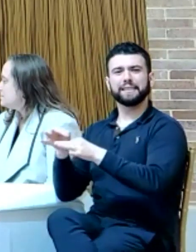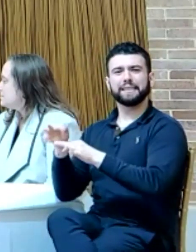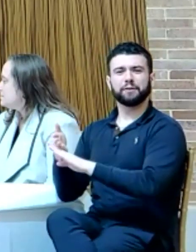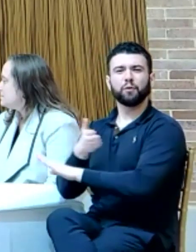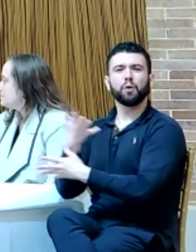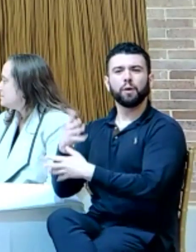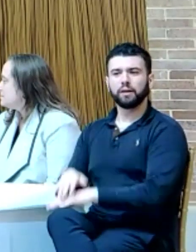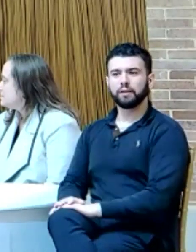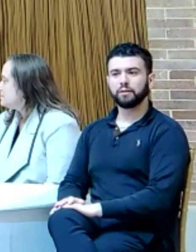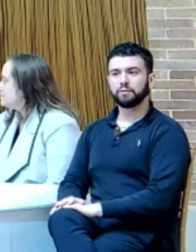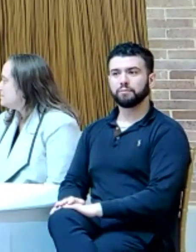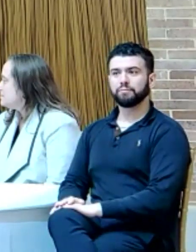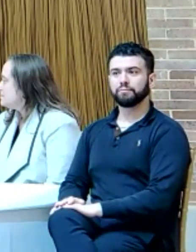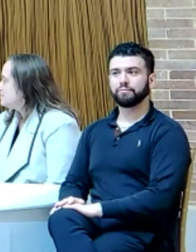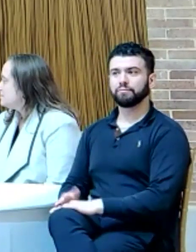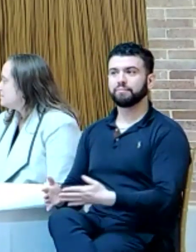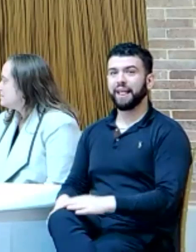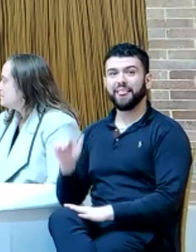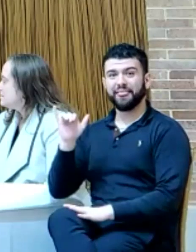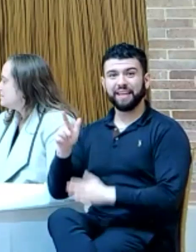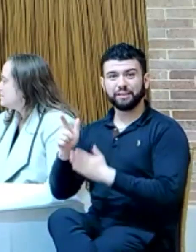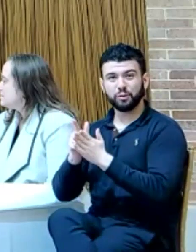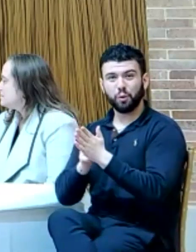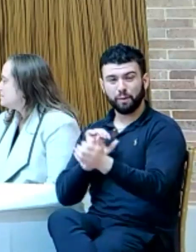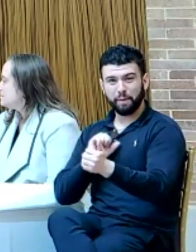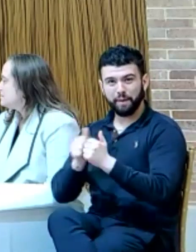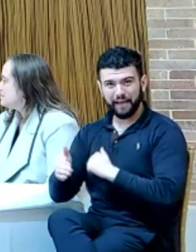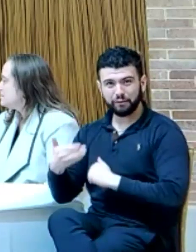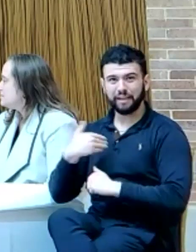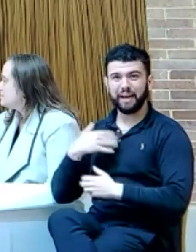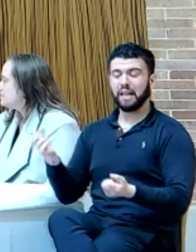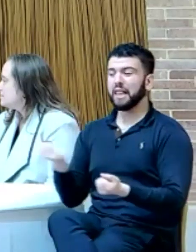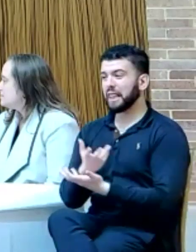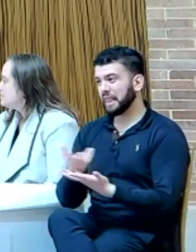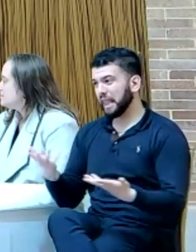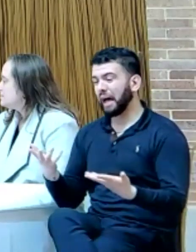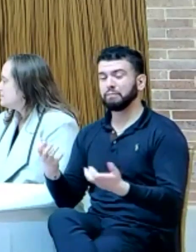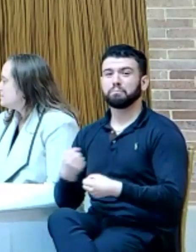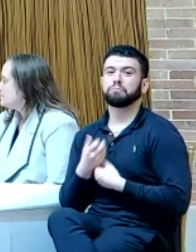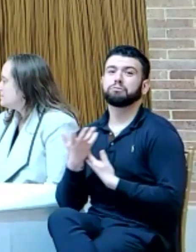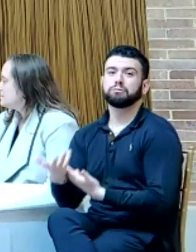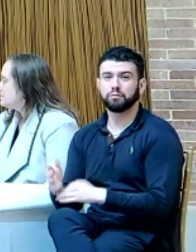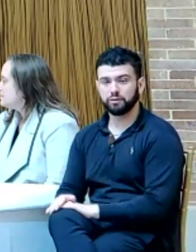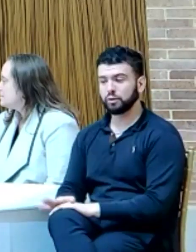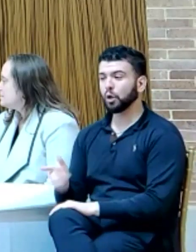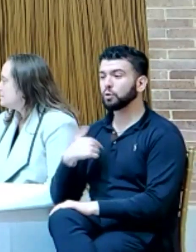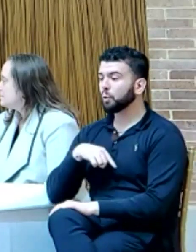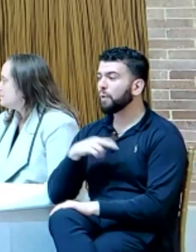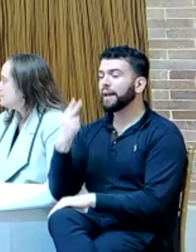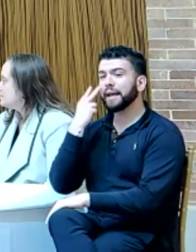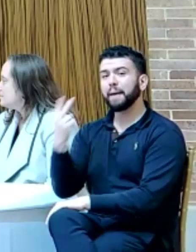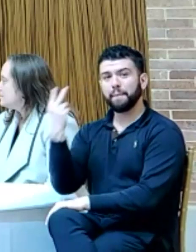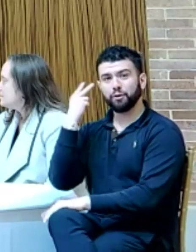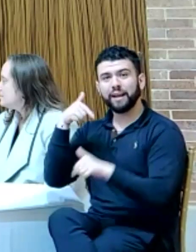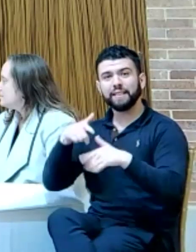was great sacrifice to get the fair housing act so during fair housing month not only do we commemorate the the Fair